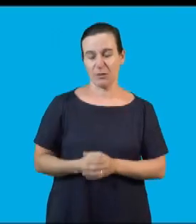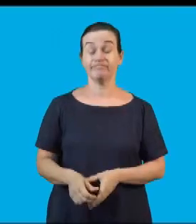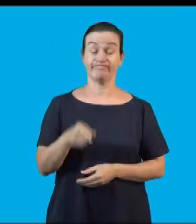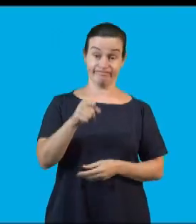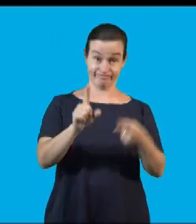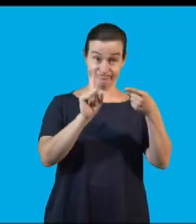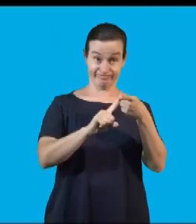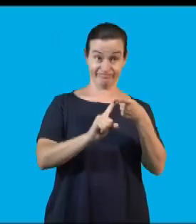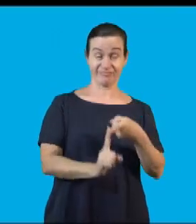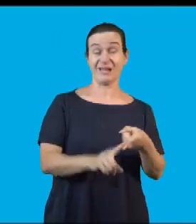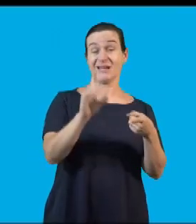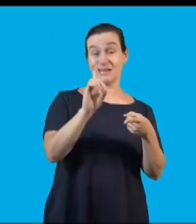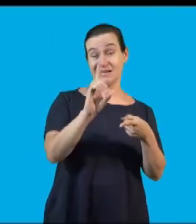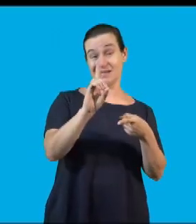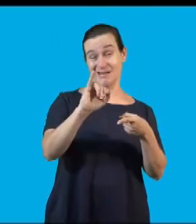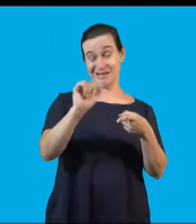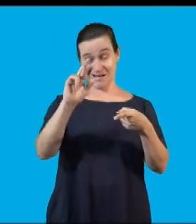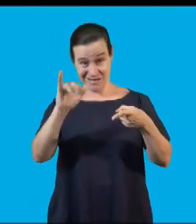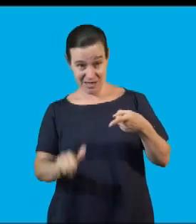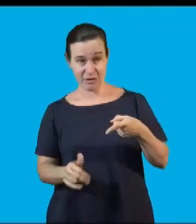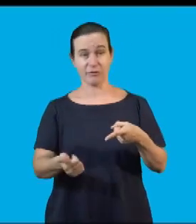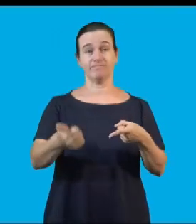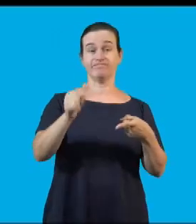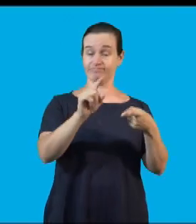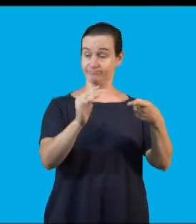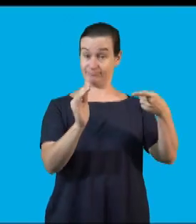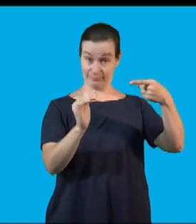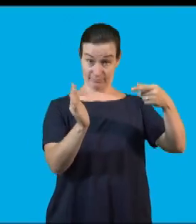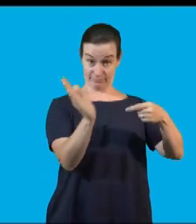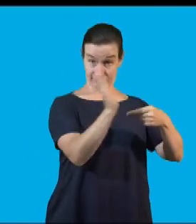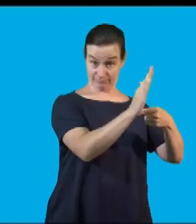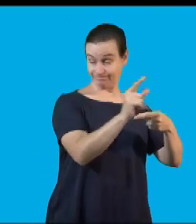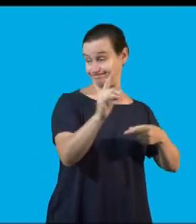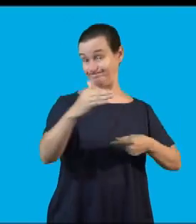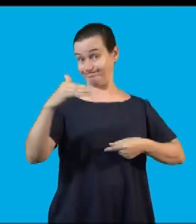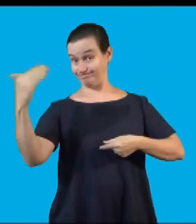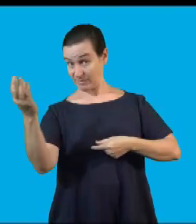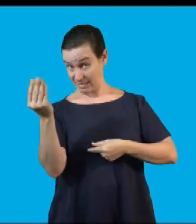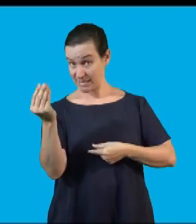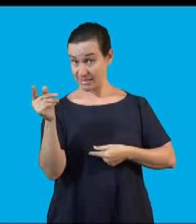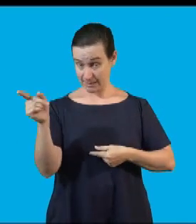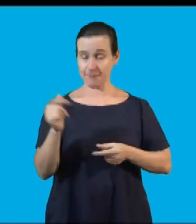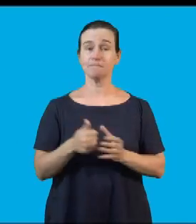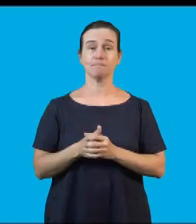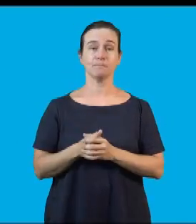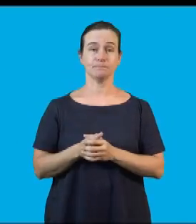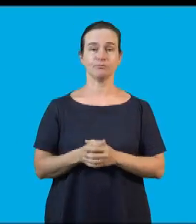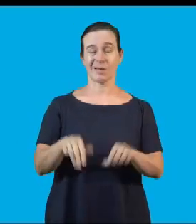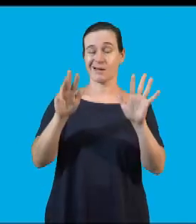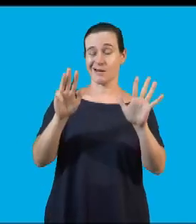see, Dear Diary, the format. In the same line on the right-hand side of the page is the